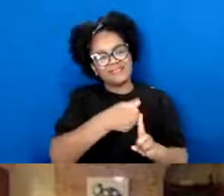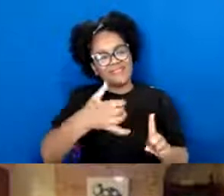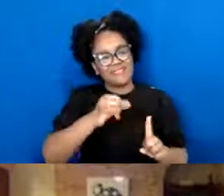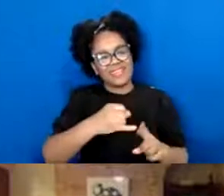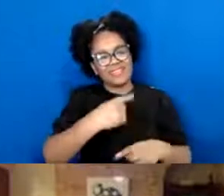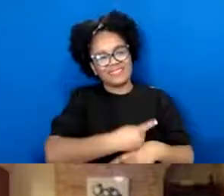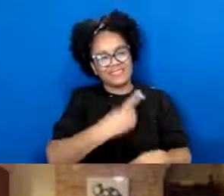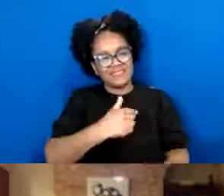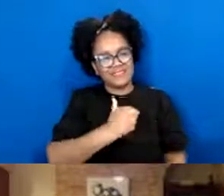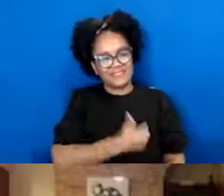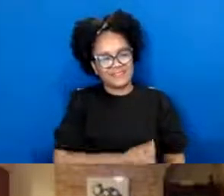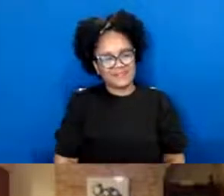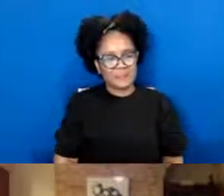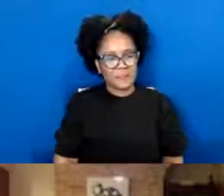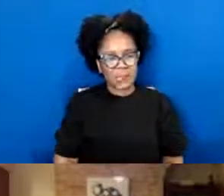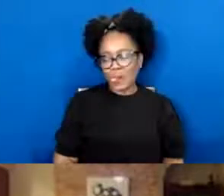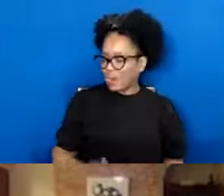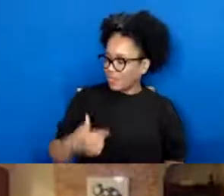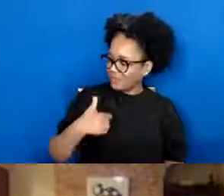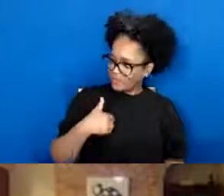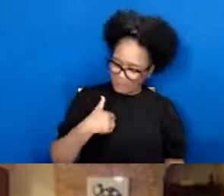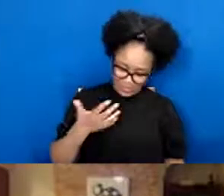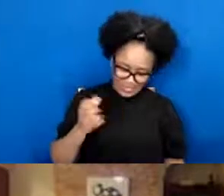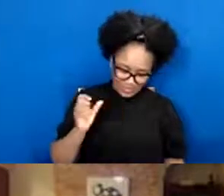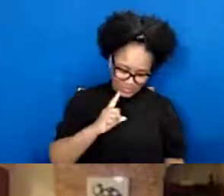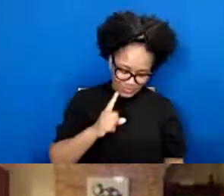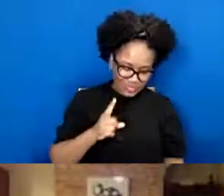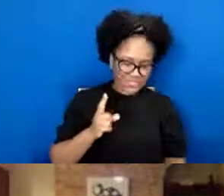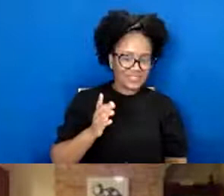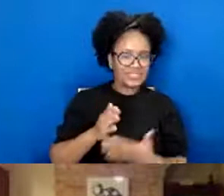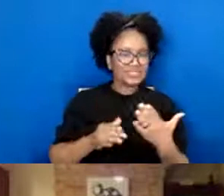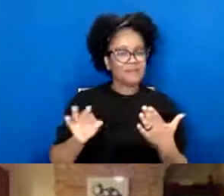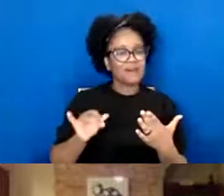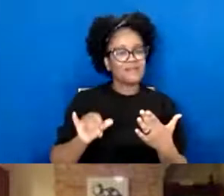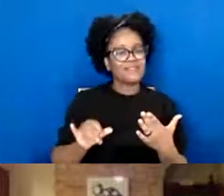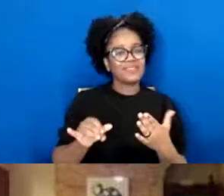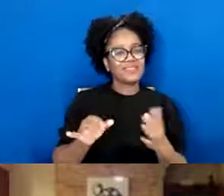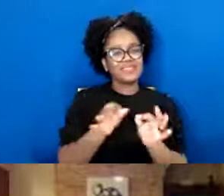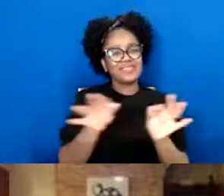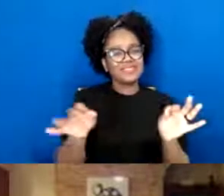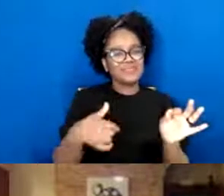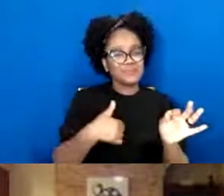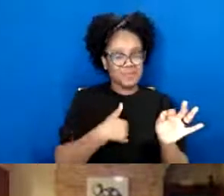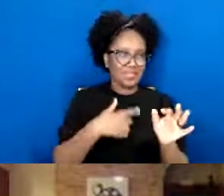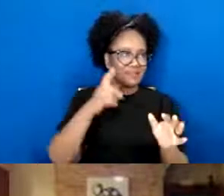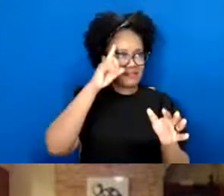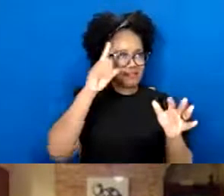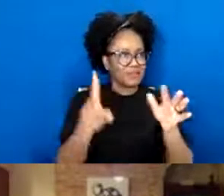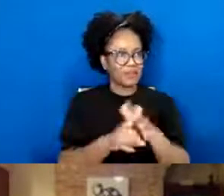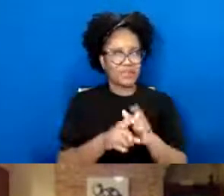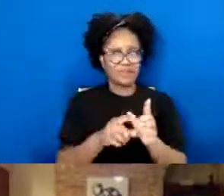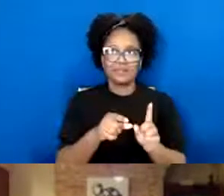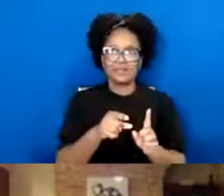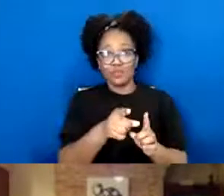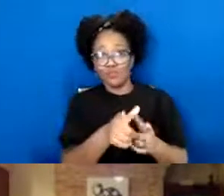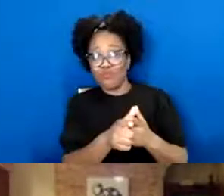but some of the most joyful sentences for me that were conjured to me were like, you wanna run, or he can shoot. Right.